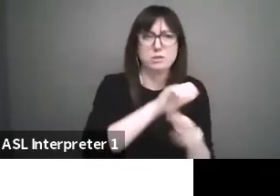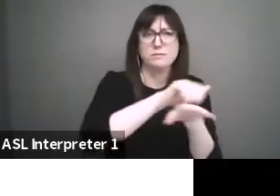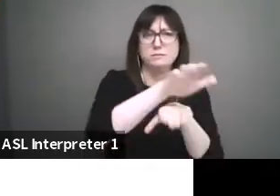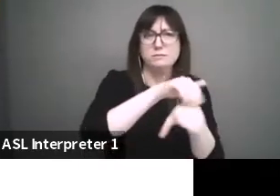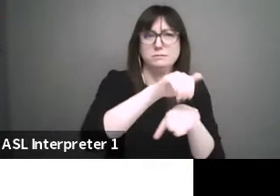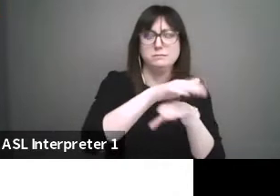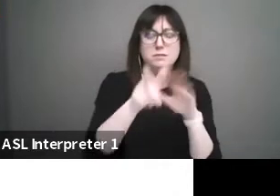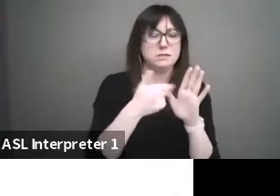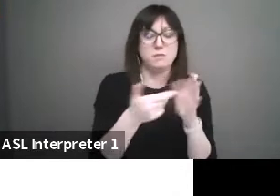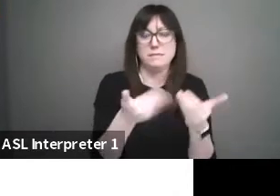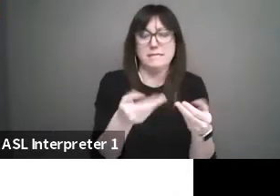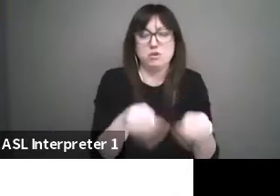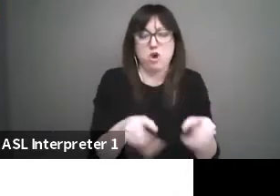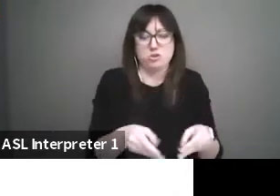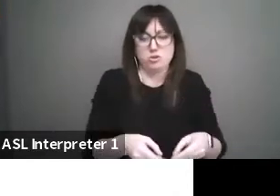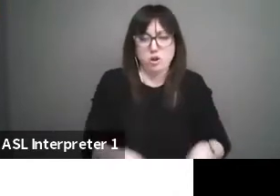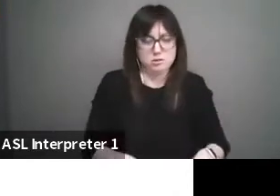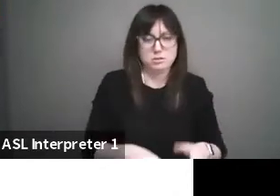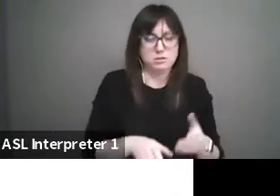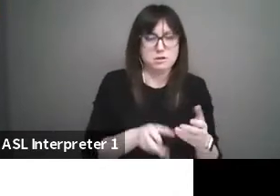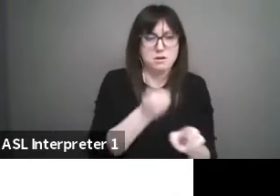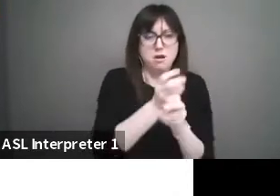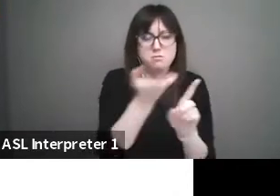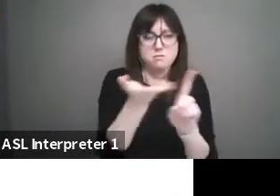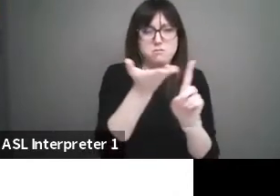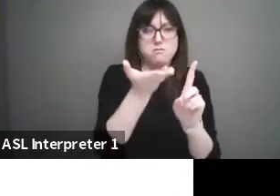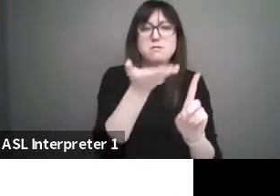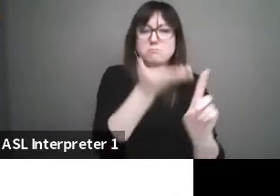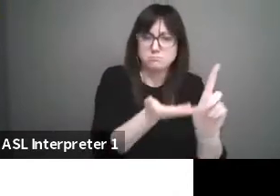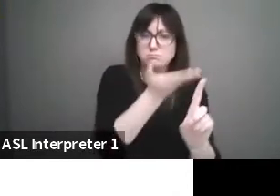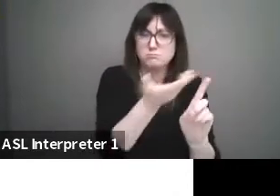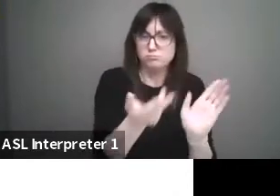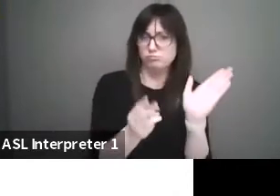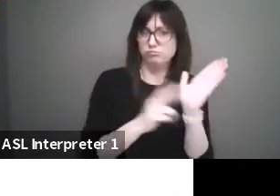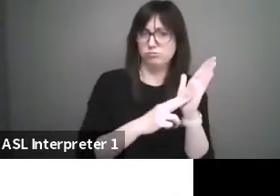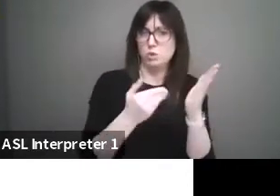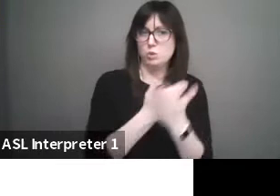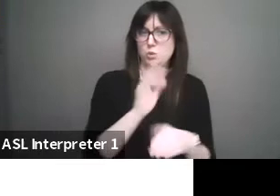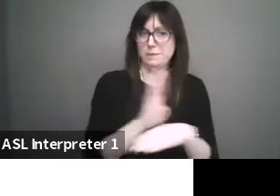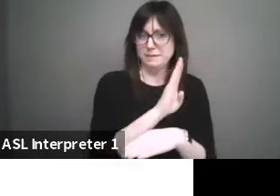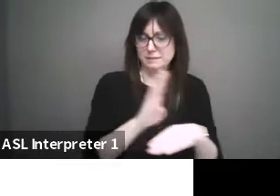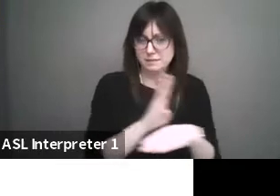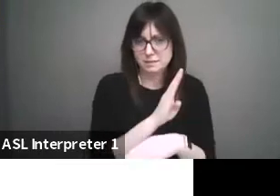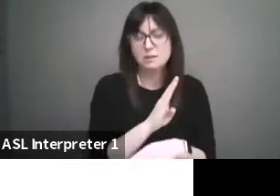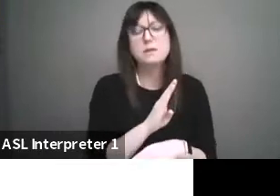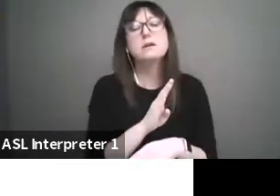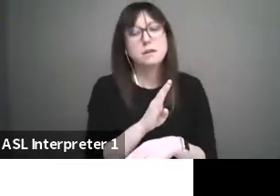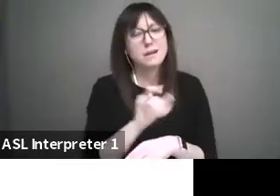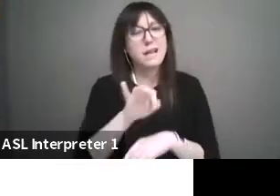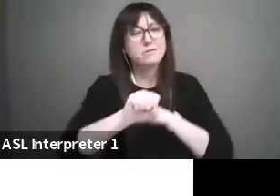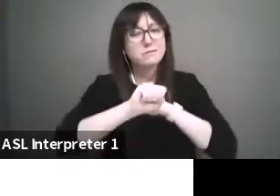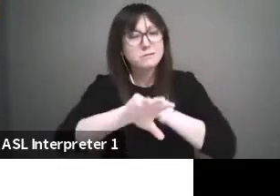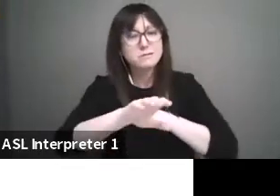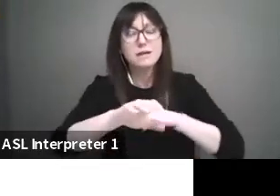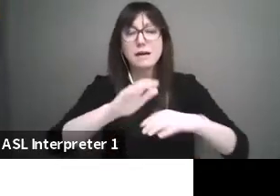the person that we're trying to close. Usually they actually have to communicate your services to a stakeholder